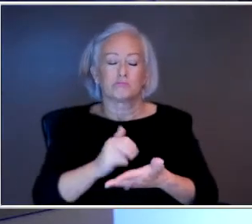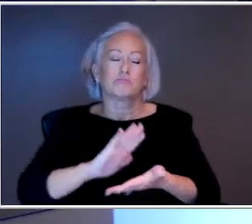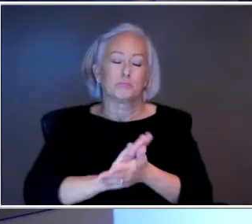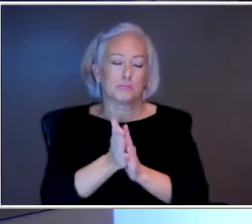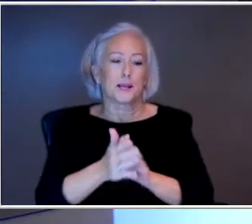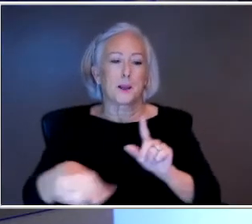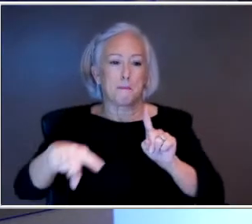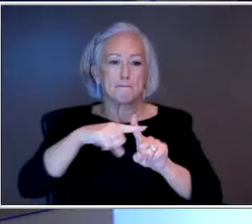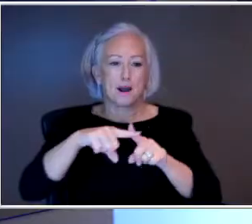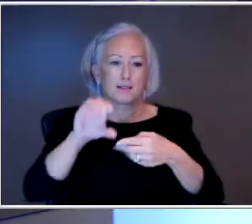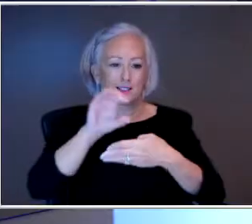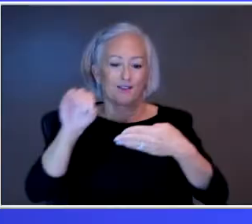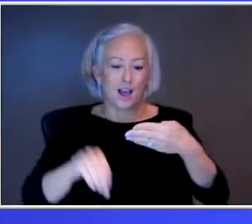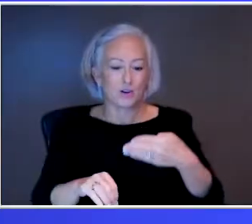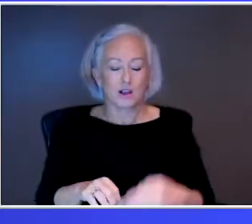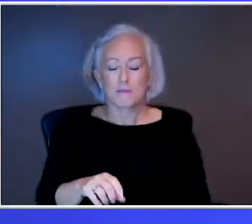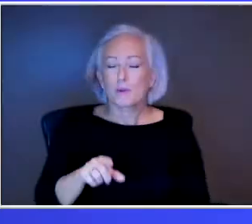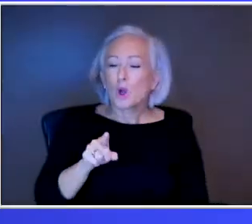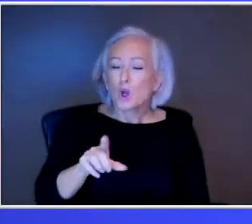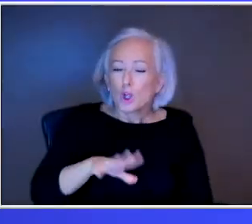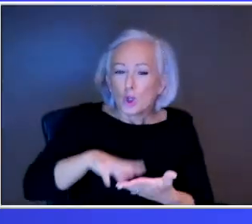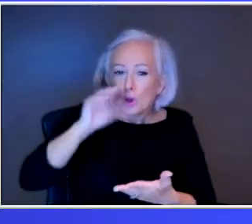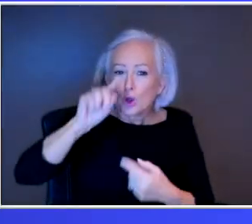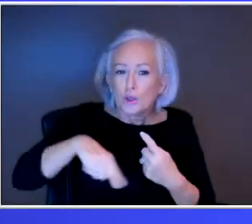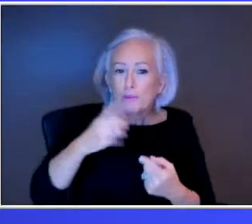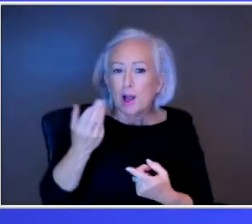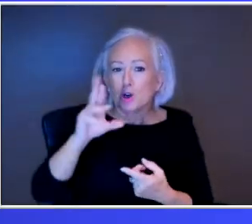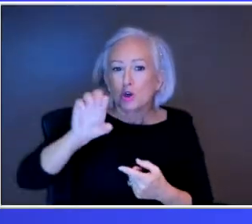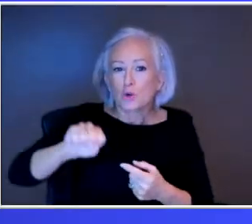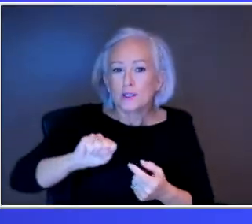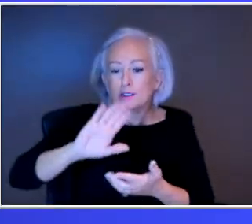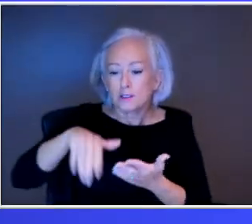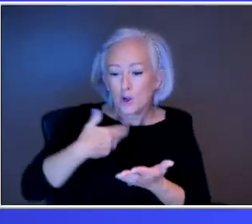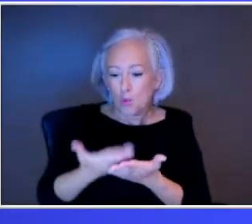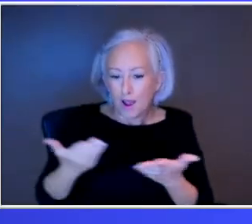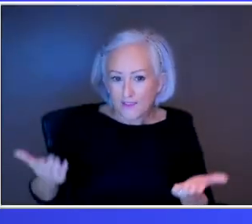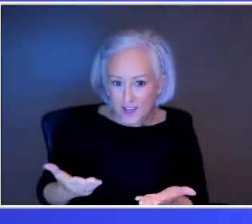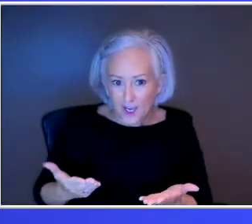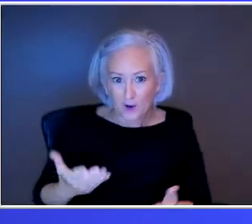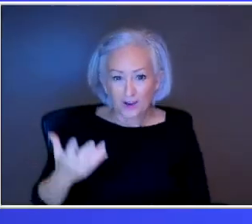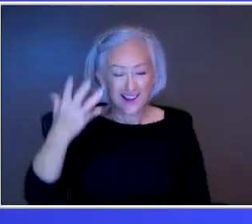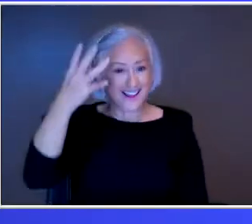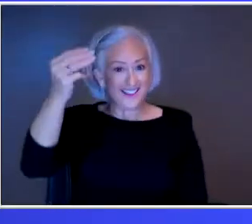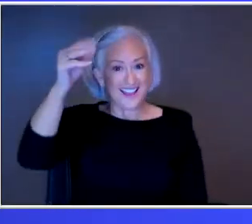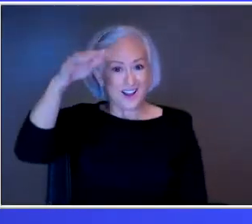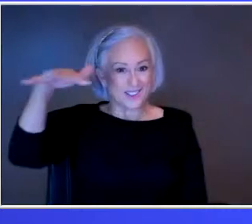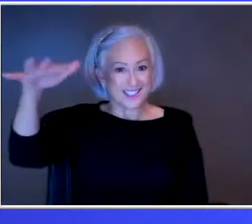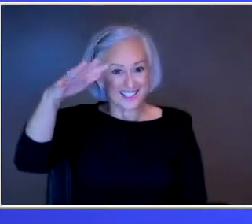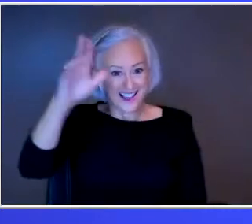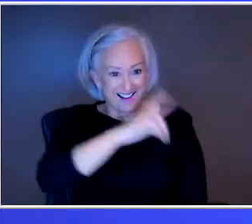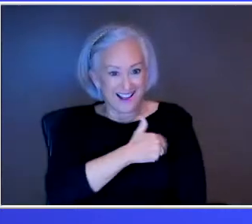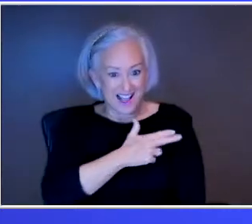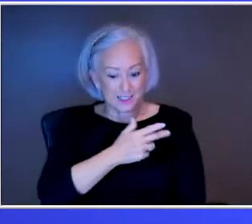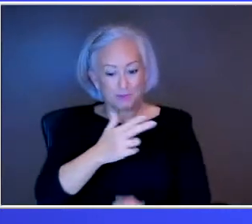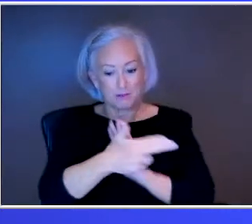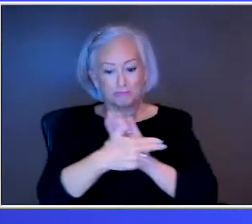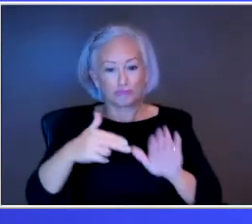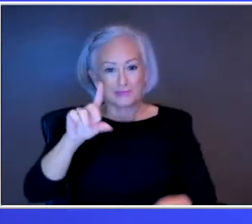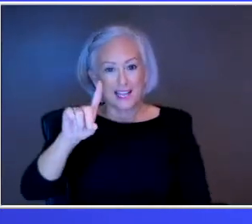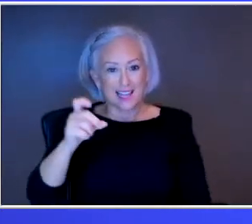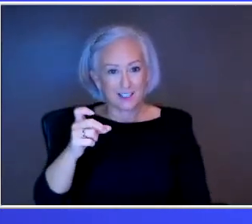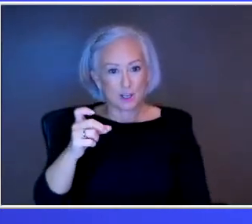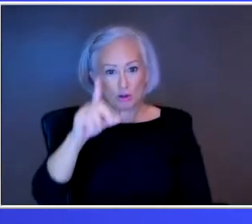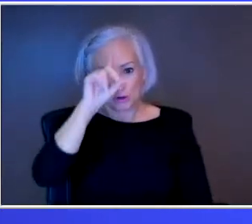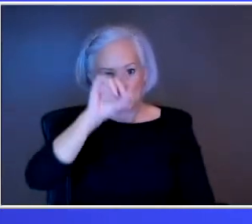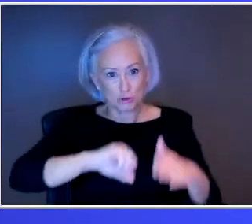here? We must have gotten notified from the outside hospital that made the diagnosis of stroke, and then they contacted KU,